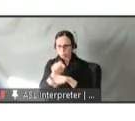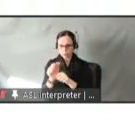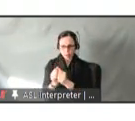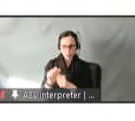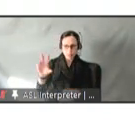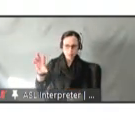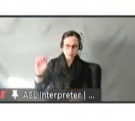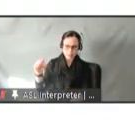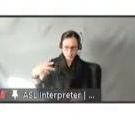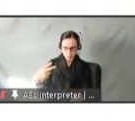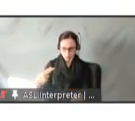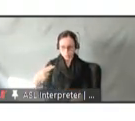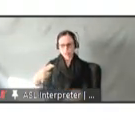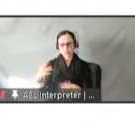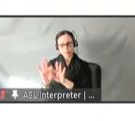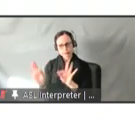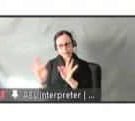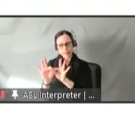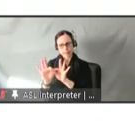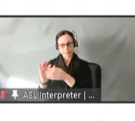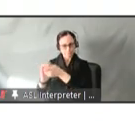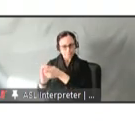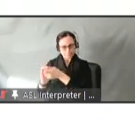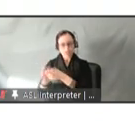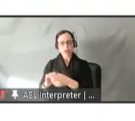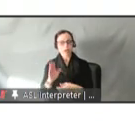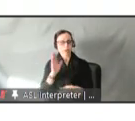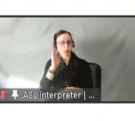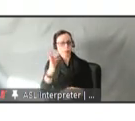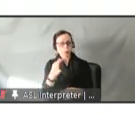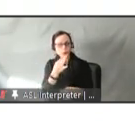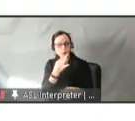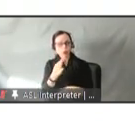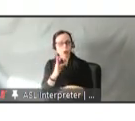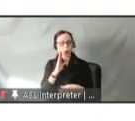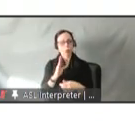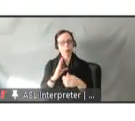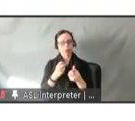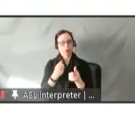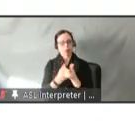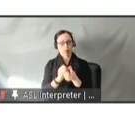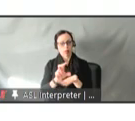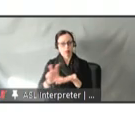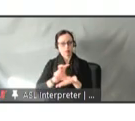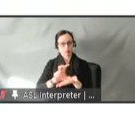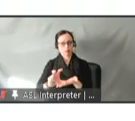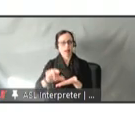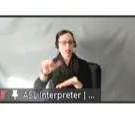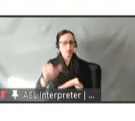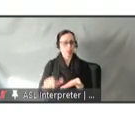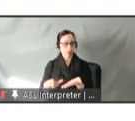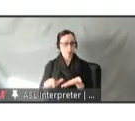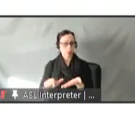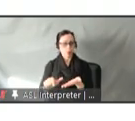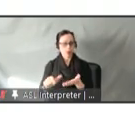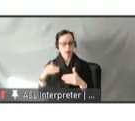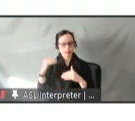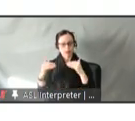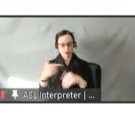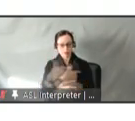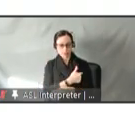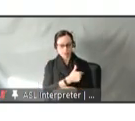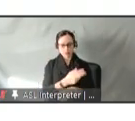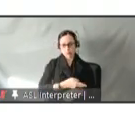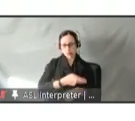organizations. In the upcoming year, we plan to fund some communities with low adult vaccination rates and high levels of racial